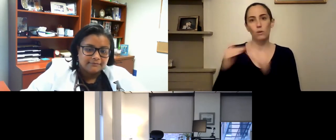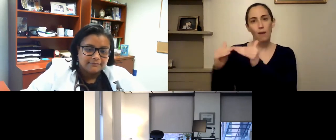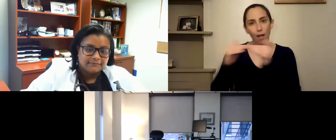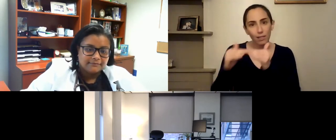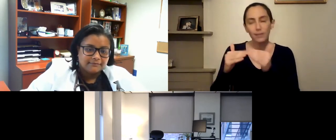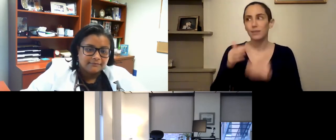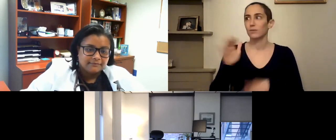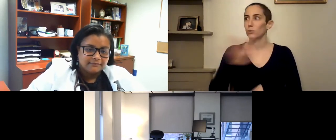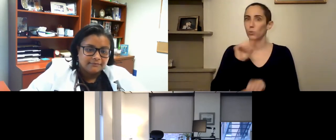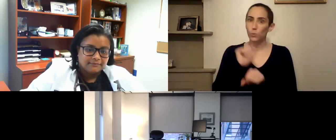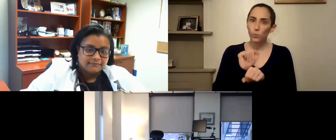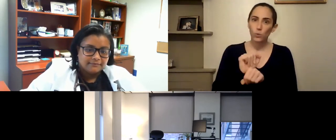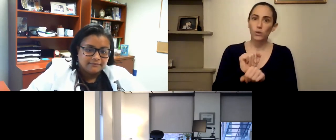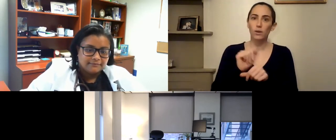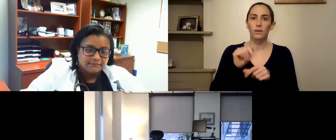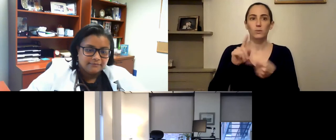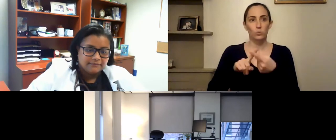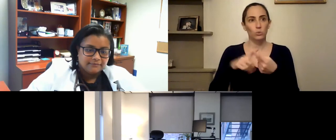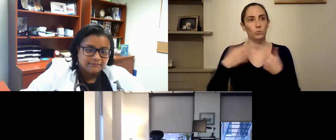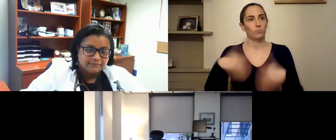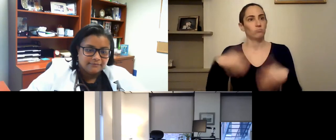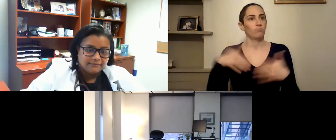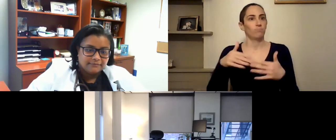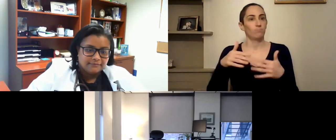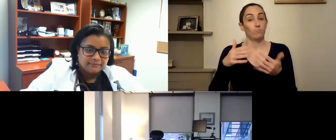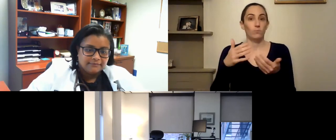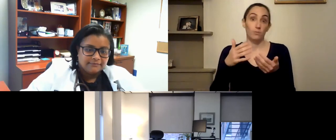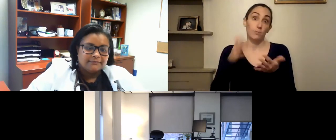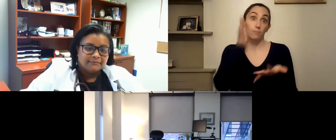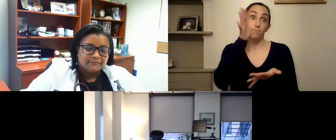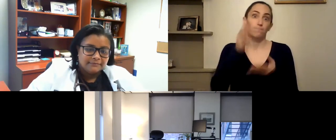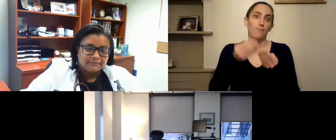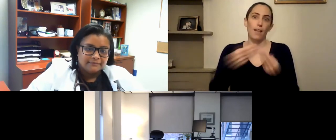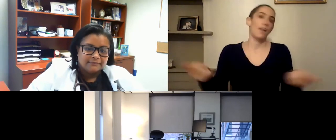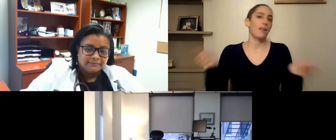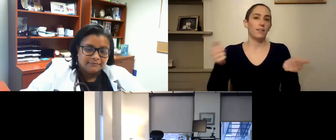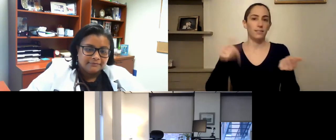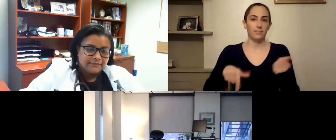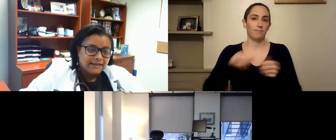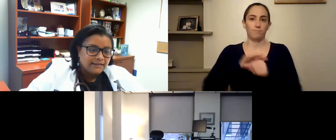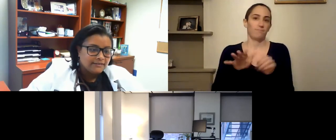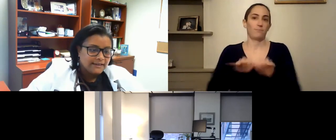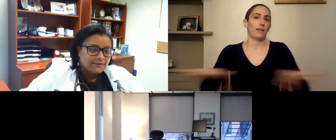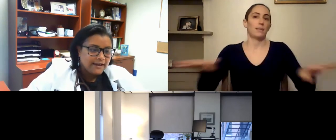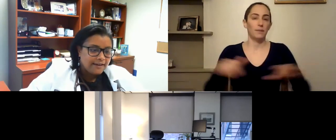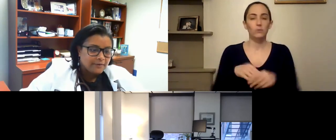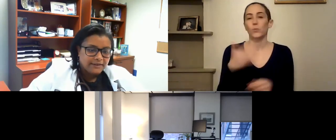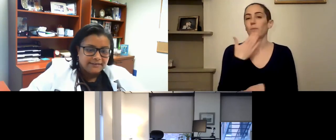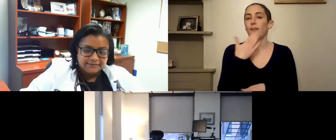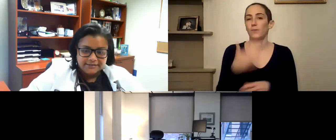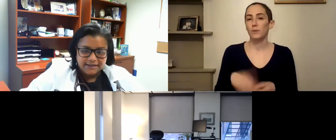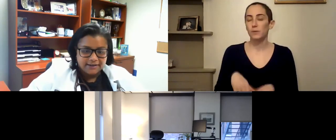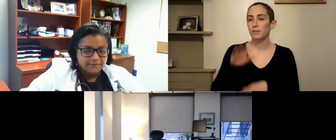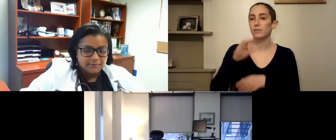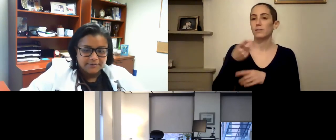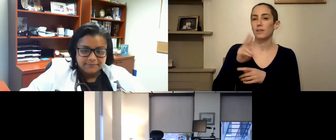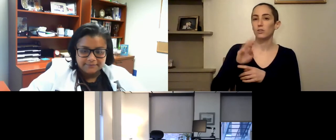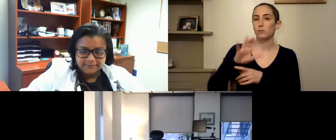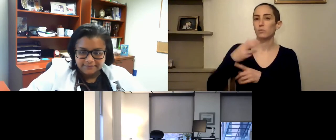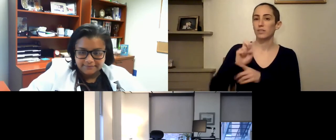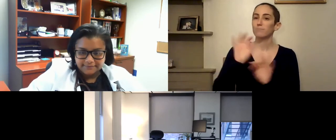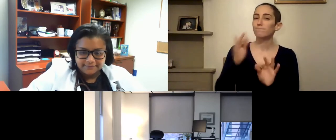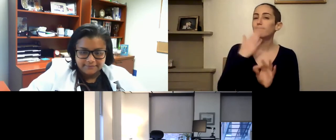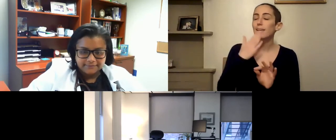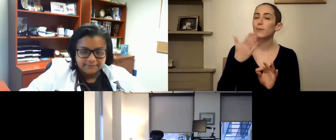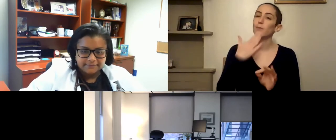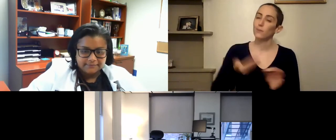doing to ultimately end this pandemic. So thank you so very much. Thank you. Thank you for having me. Take care, everyone.